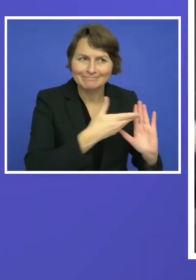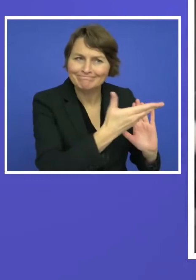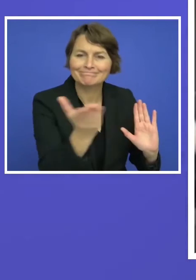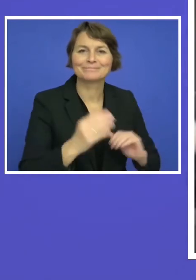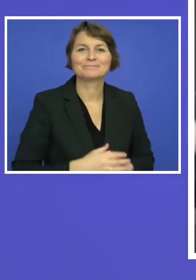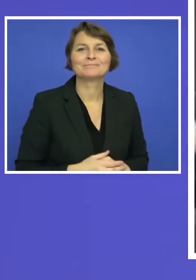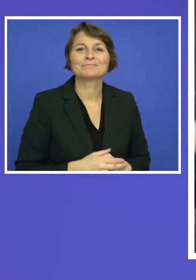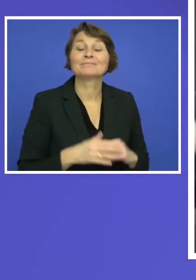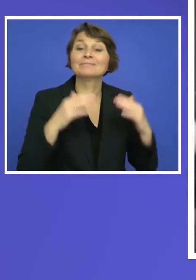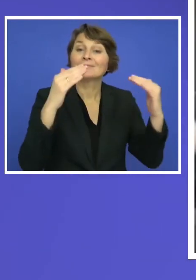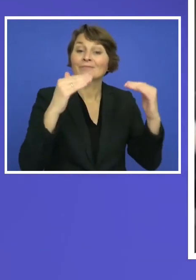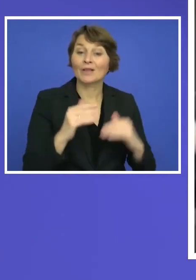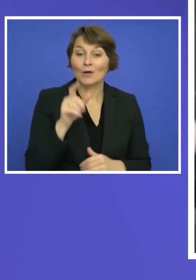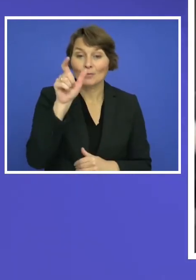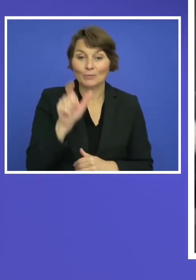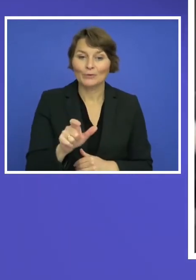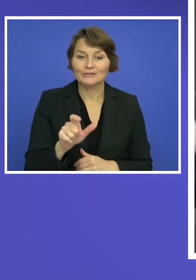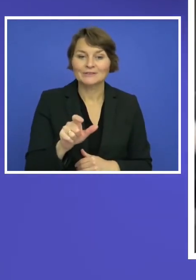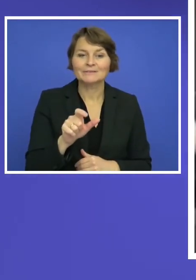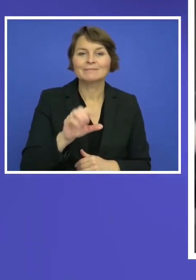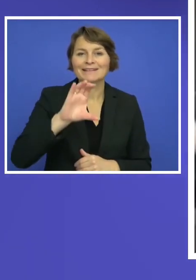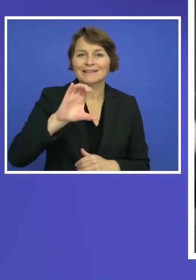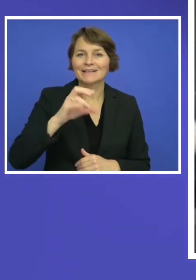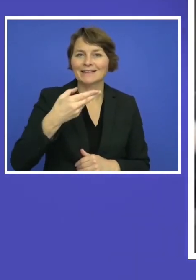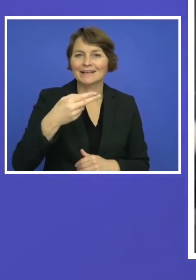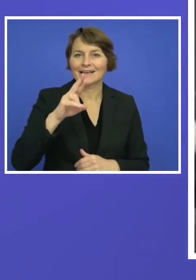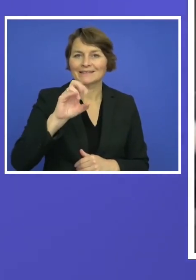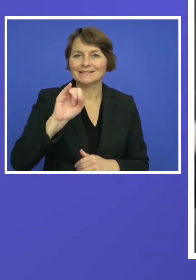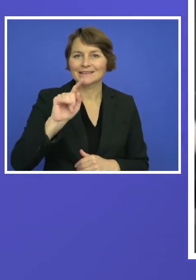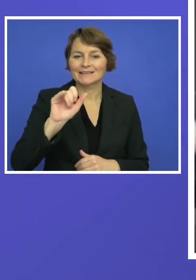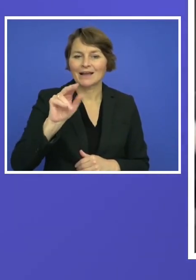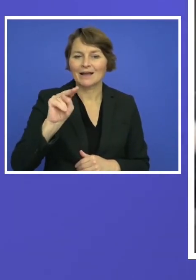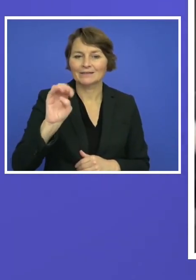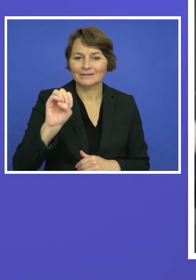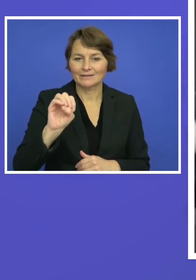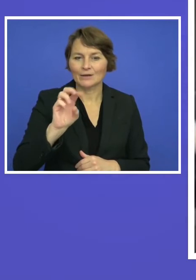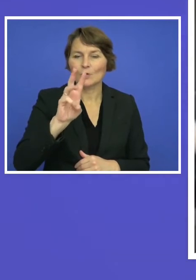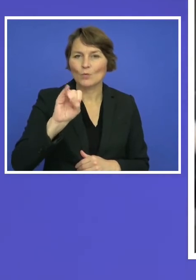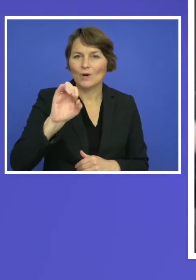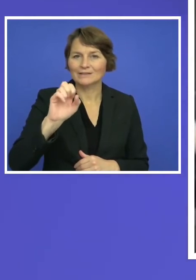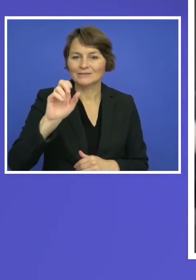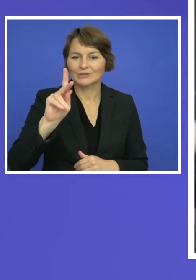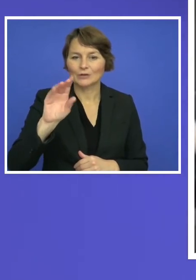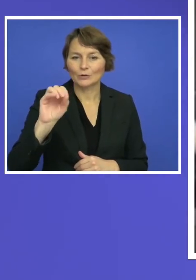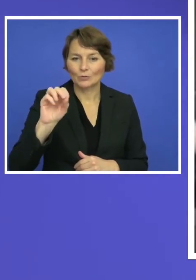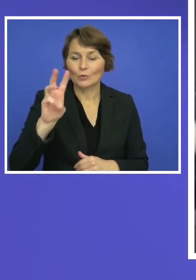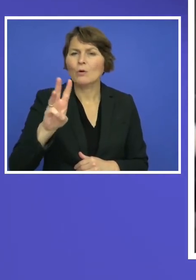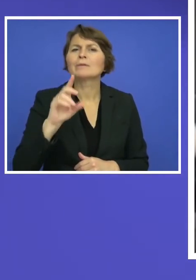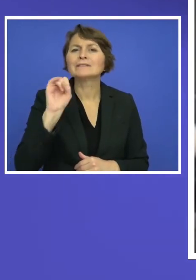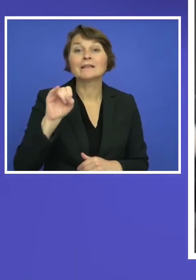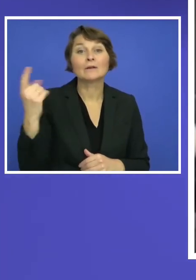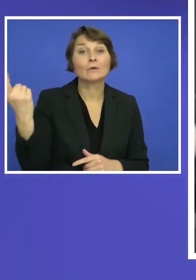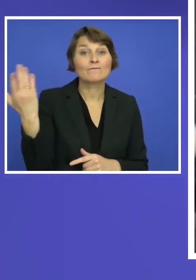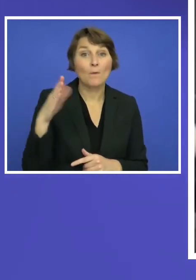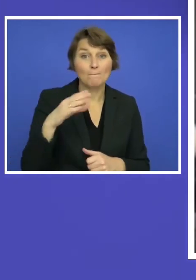the Senior Health Specialist in the Sectorial Policies Department at the International Labour Organization, ILO.